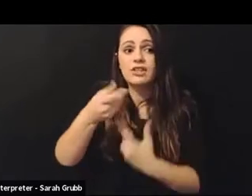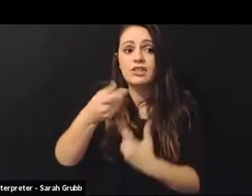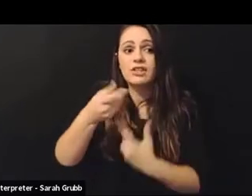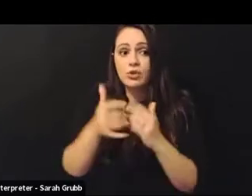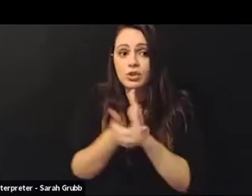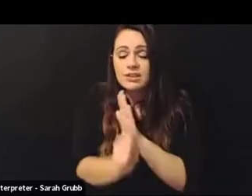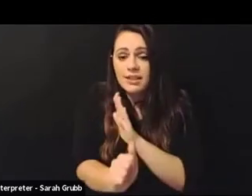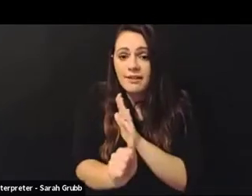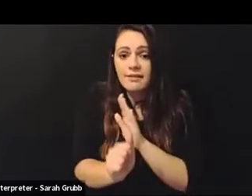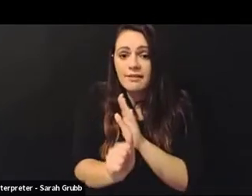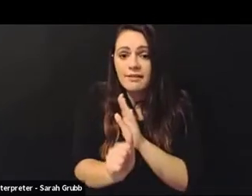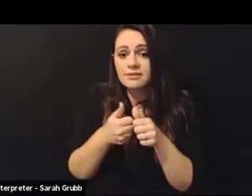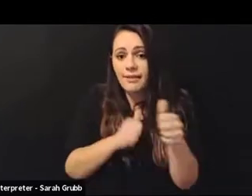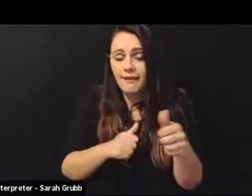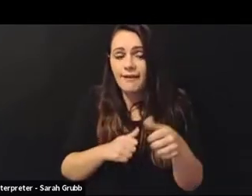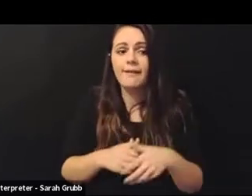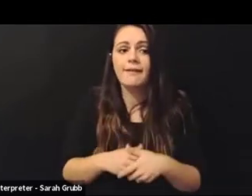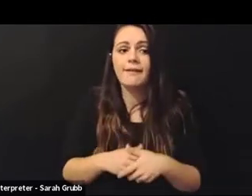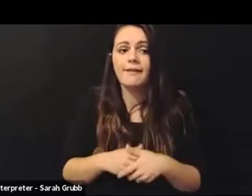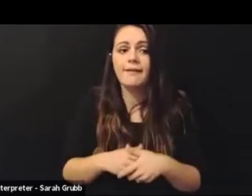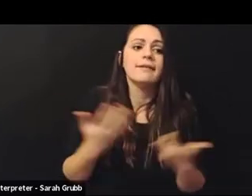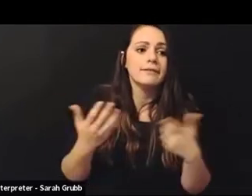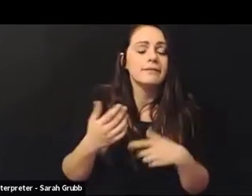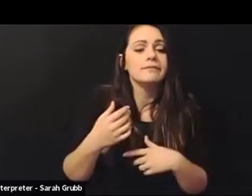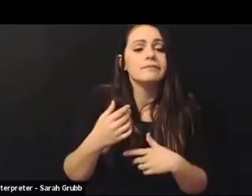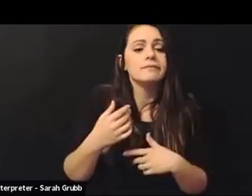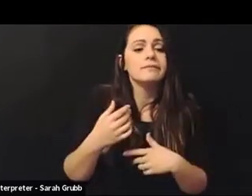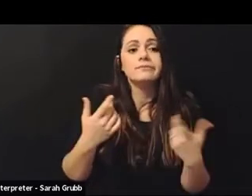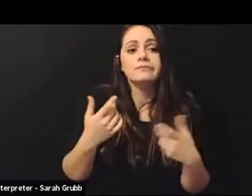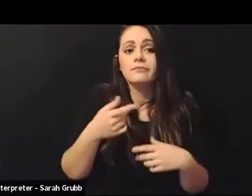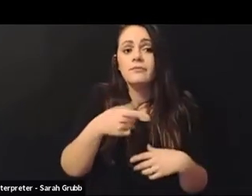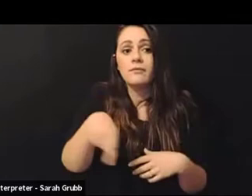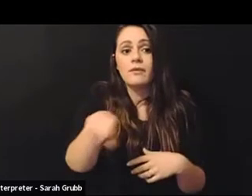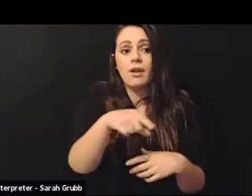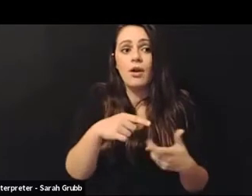These individuals show really restricted areas of interest.